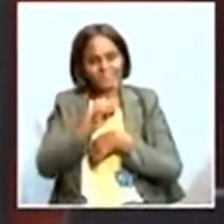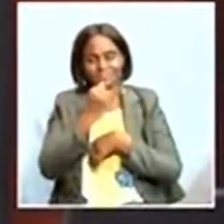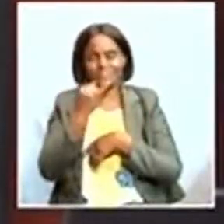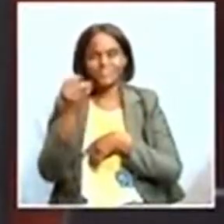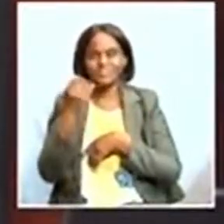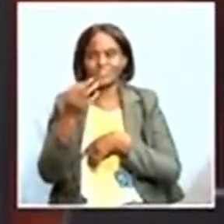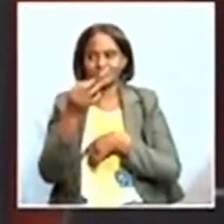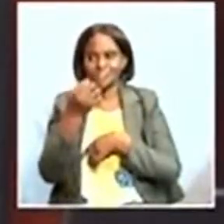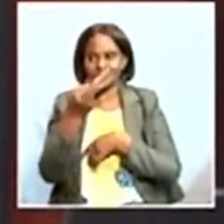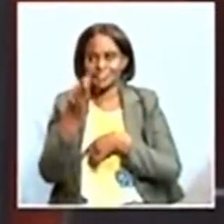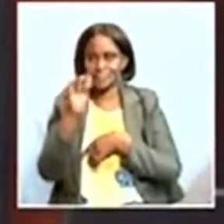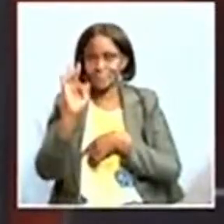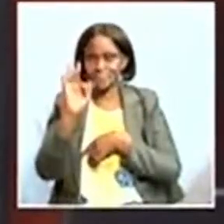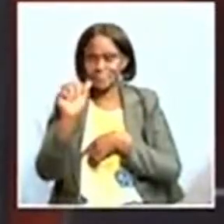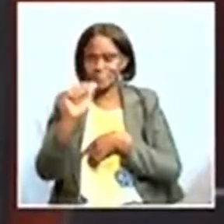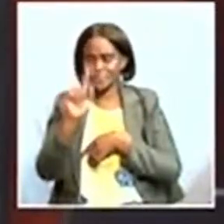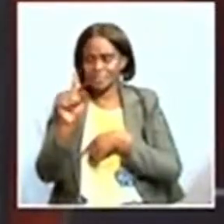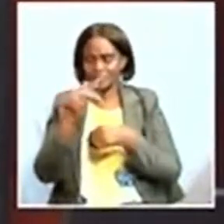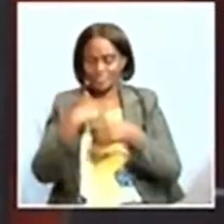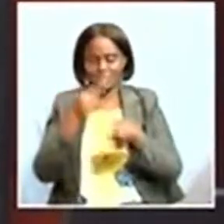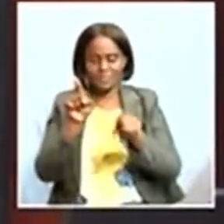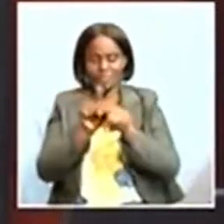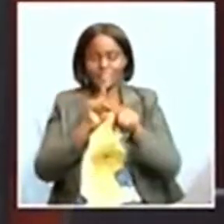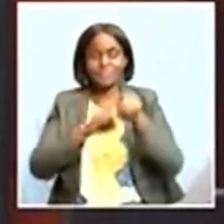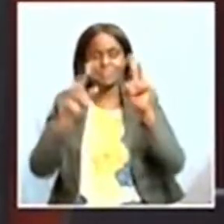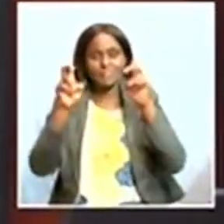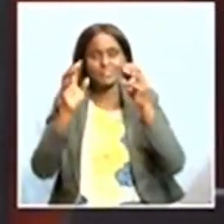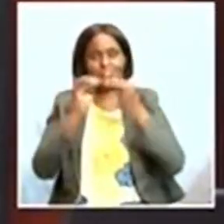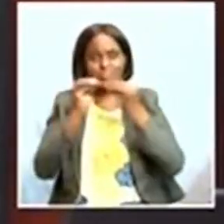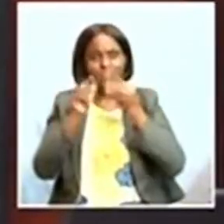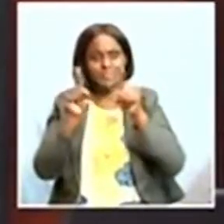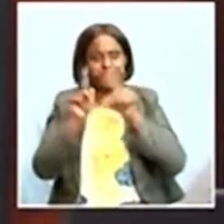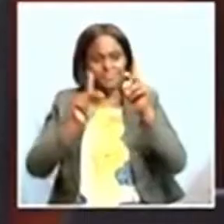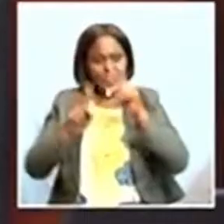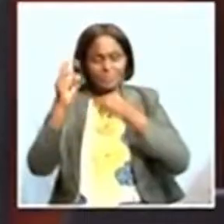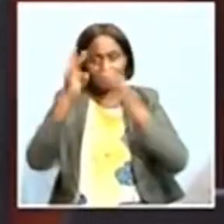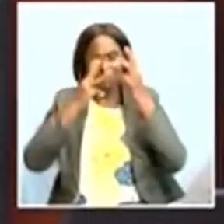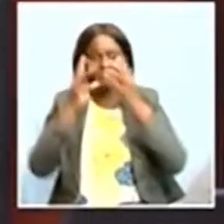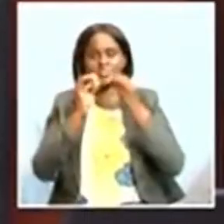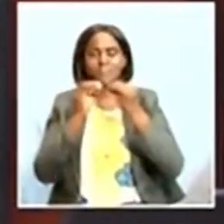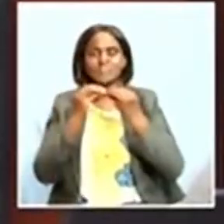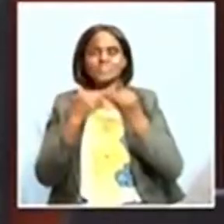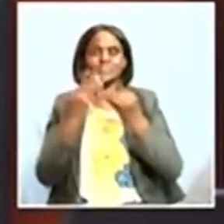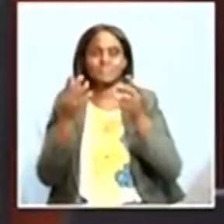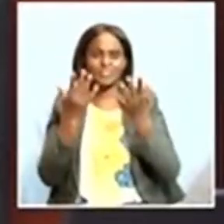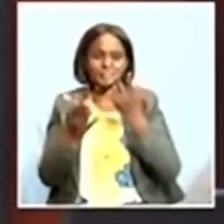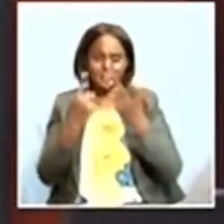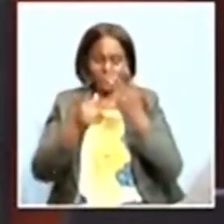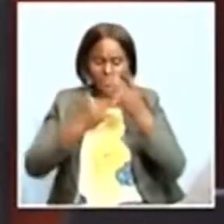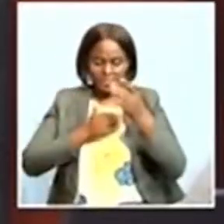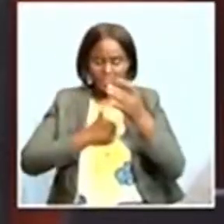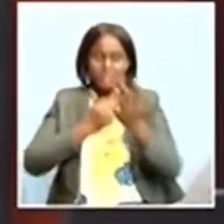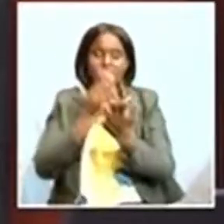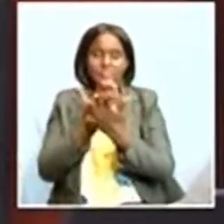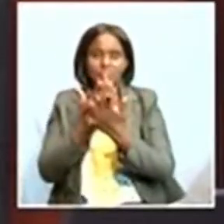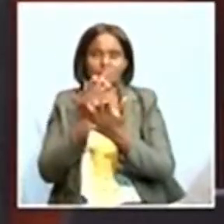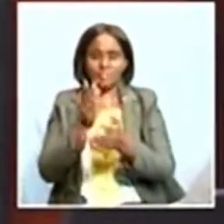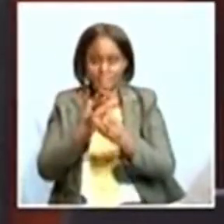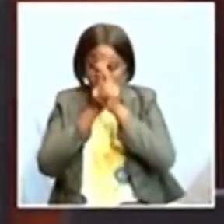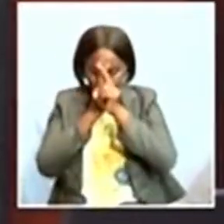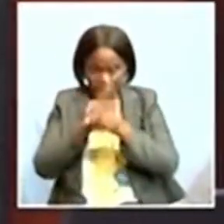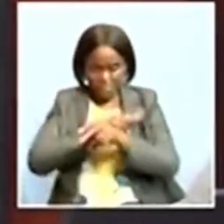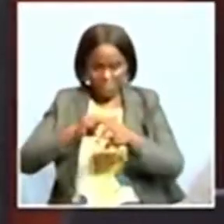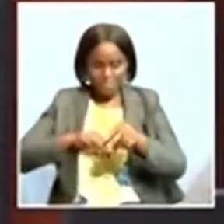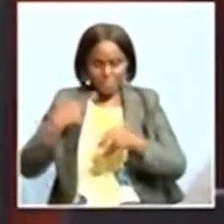fuzz has hit the headlines and people are concerned. Maybe what I can suggest to the Honorable